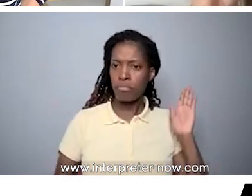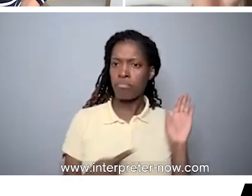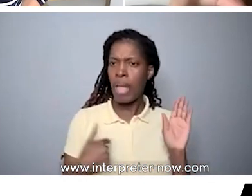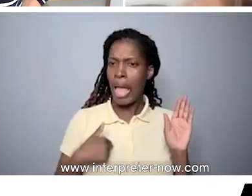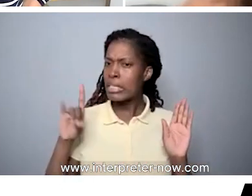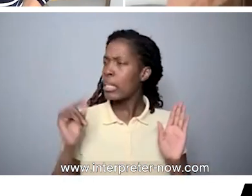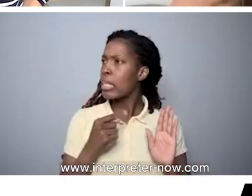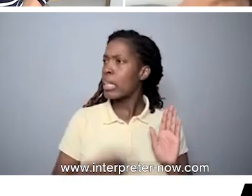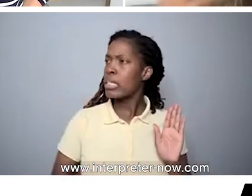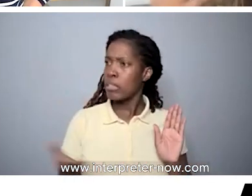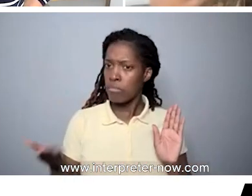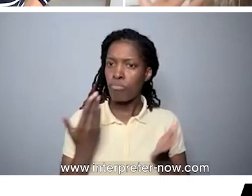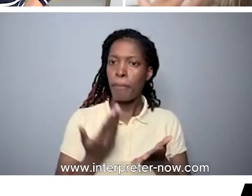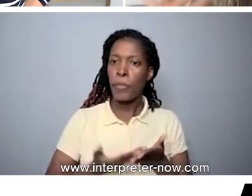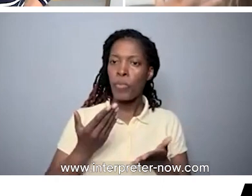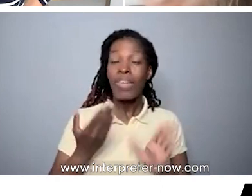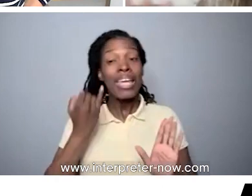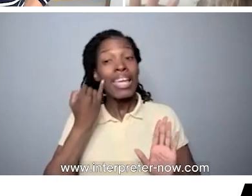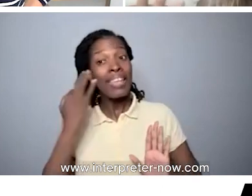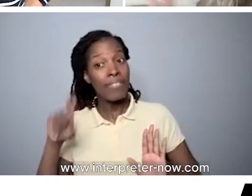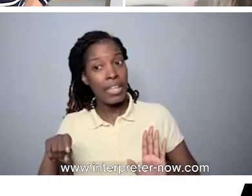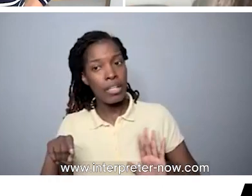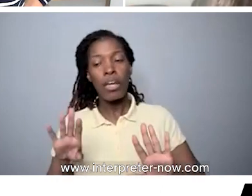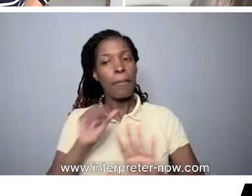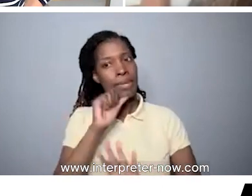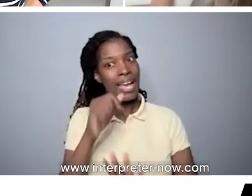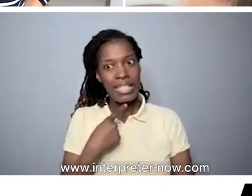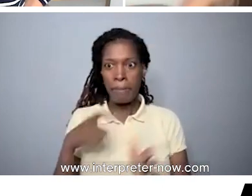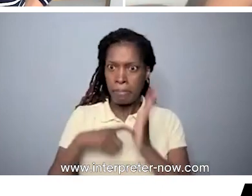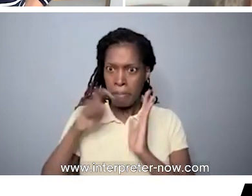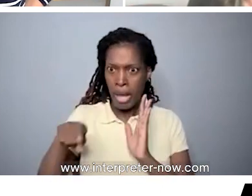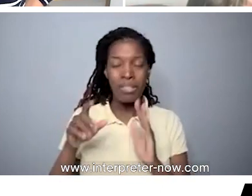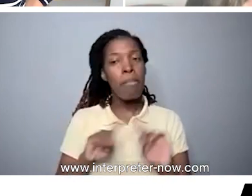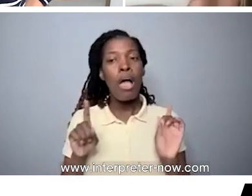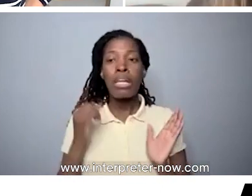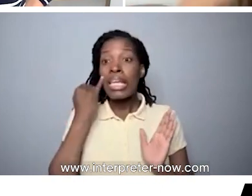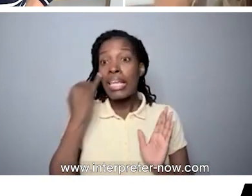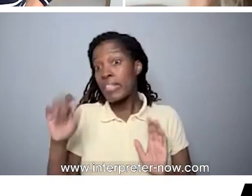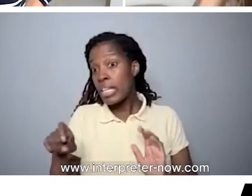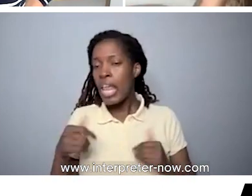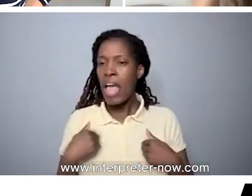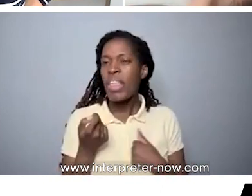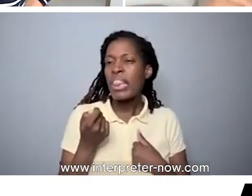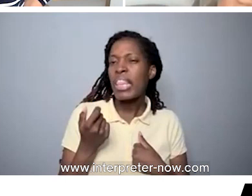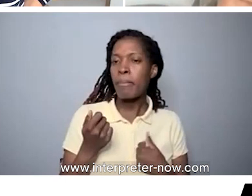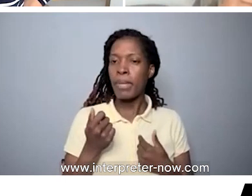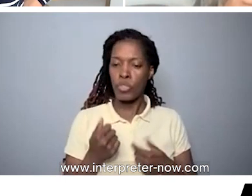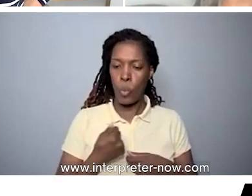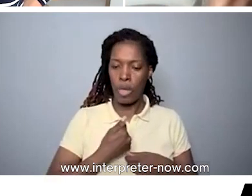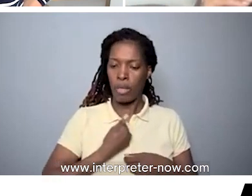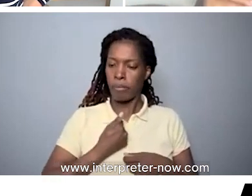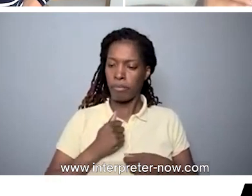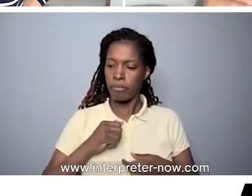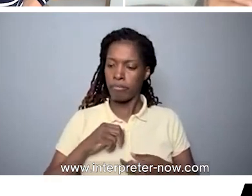start with a little bit, which actually will just kind of help you stand taller. That's right. Starting point. Next thing